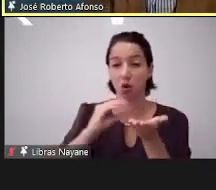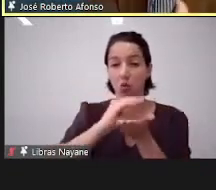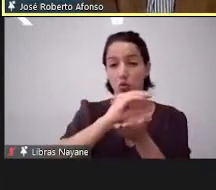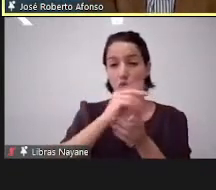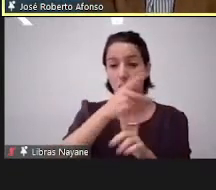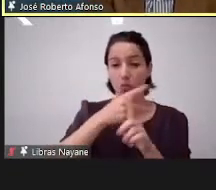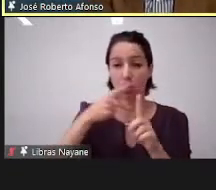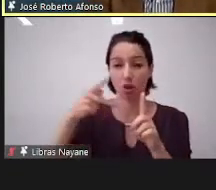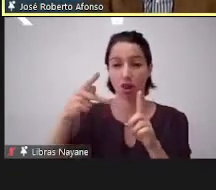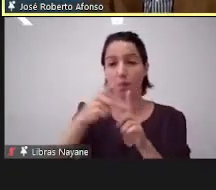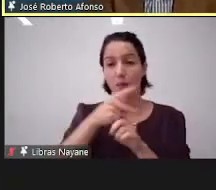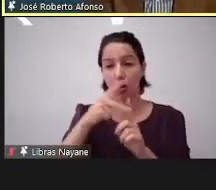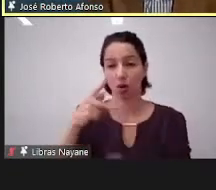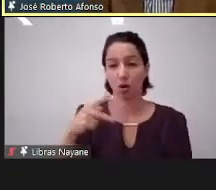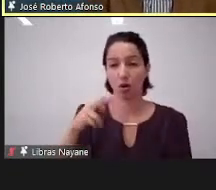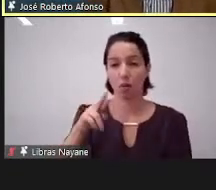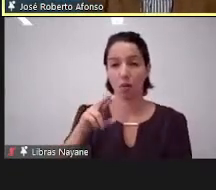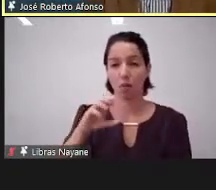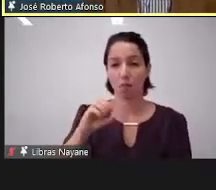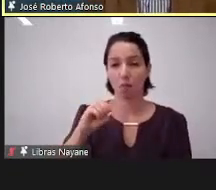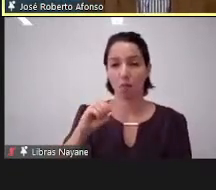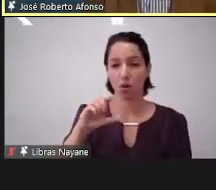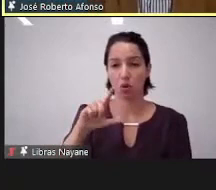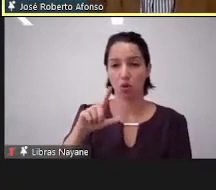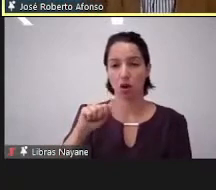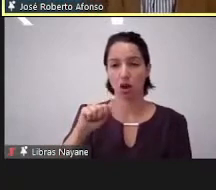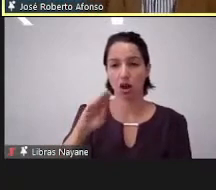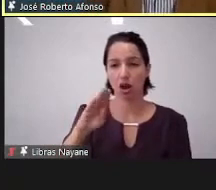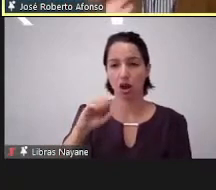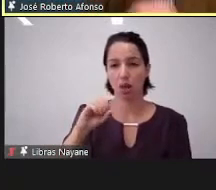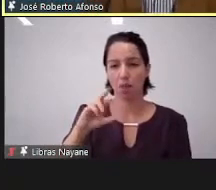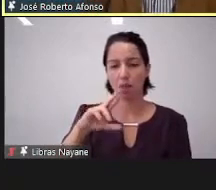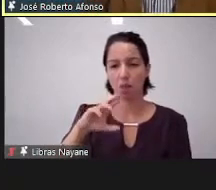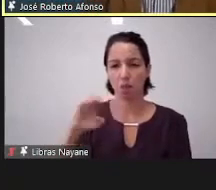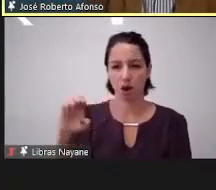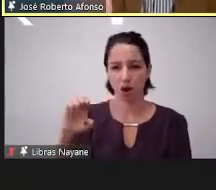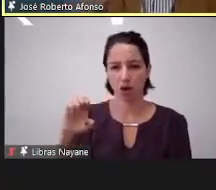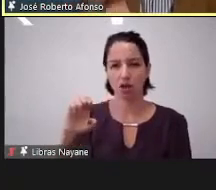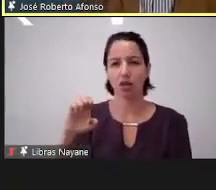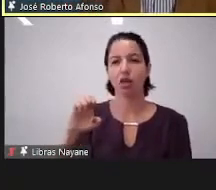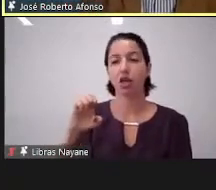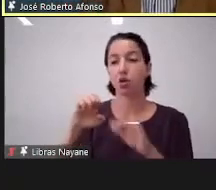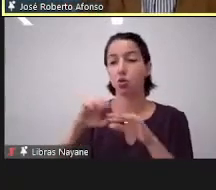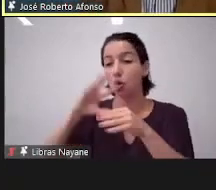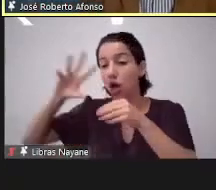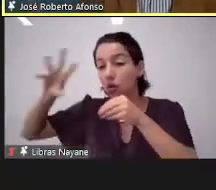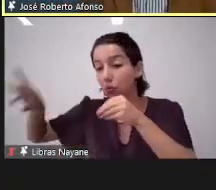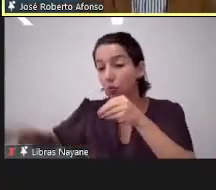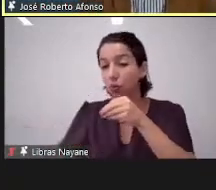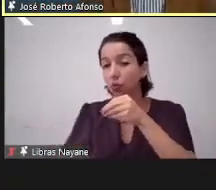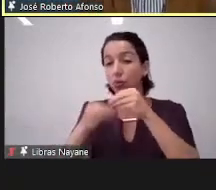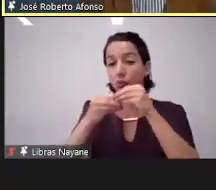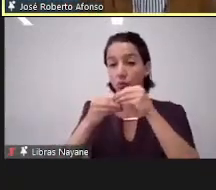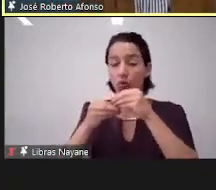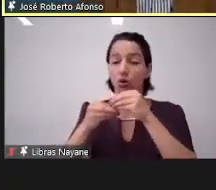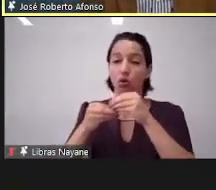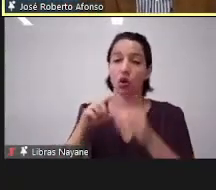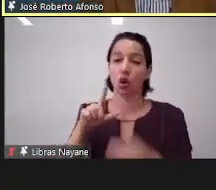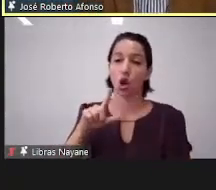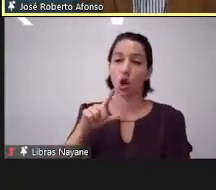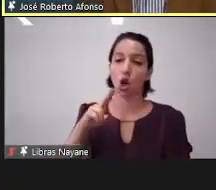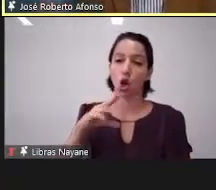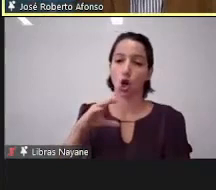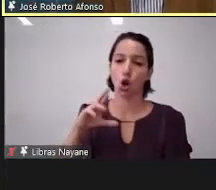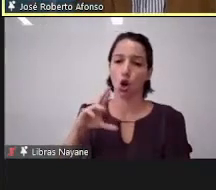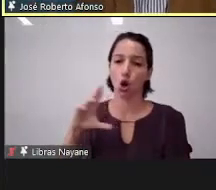these owners state a small amount, one minimum wage, and the